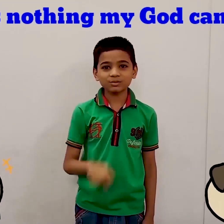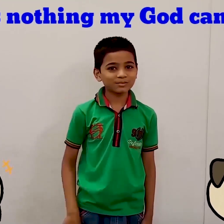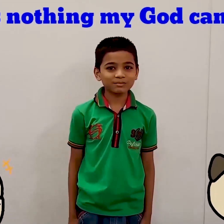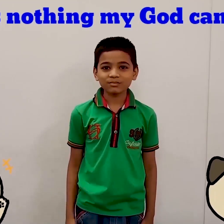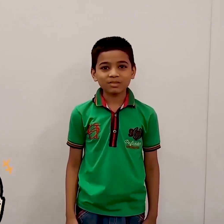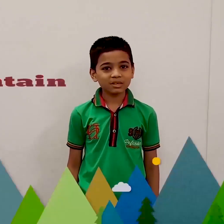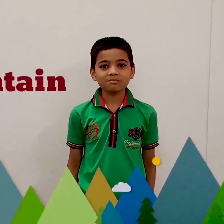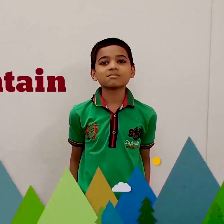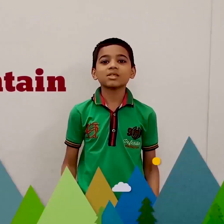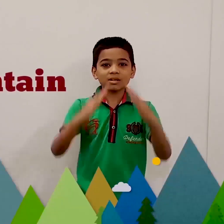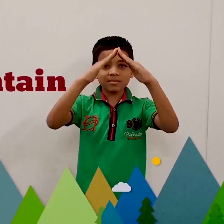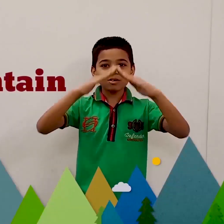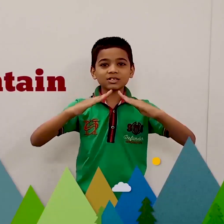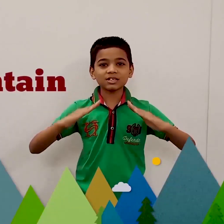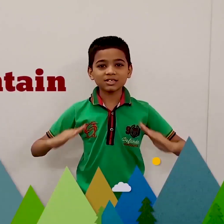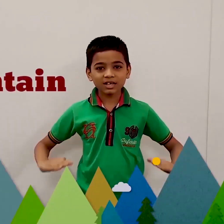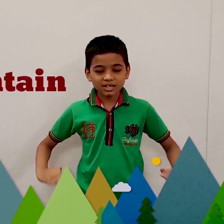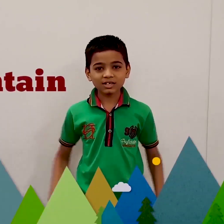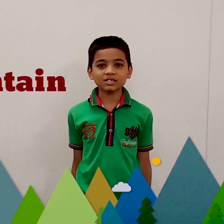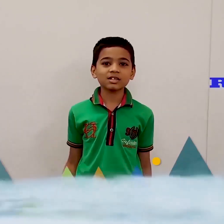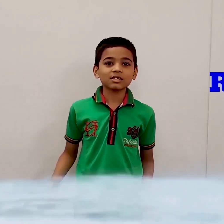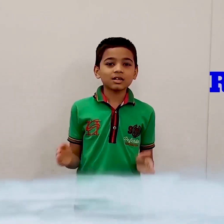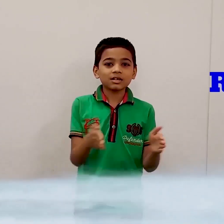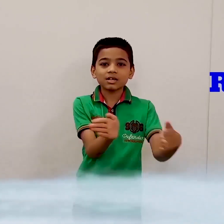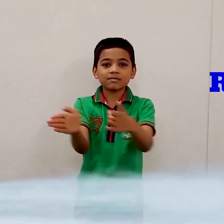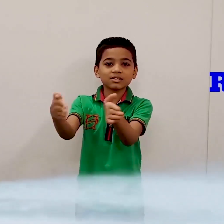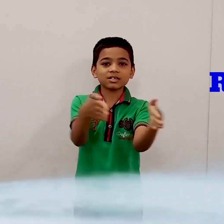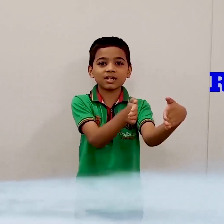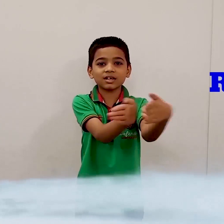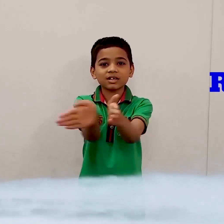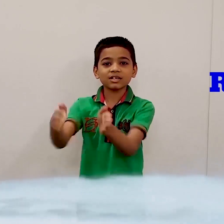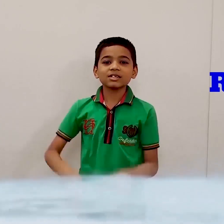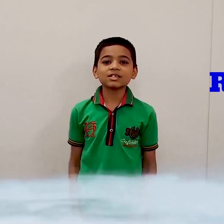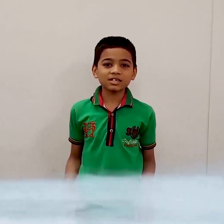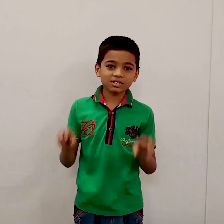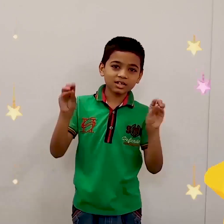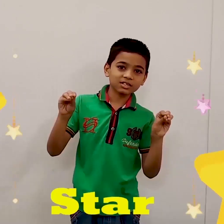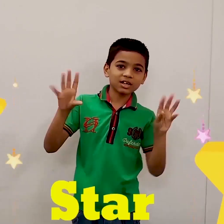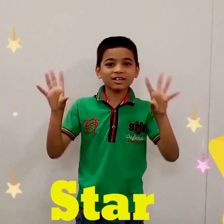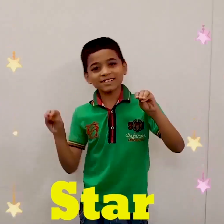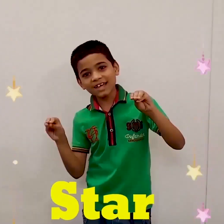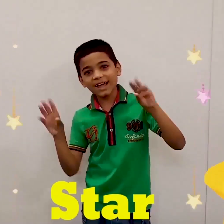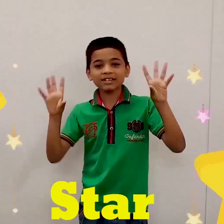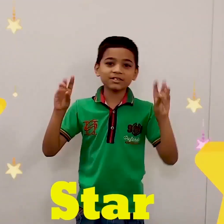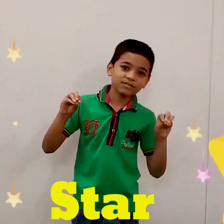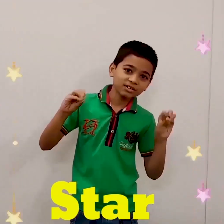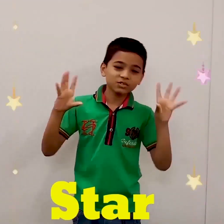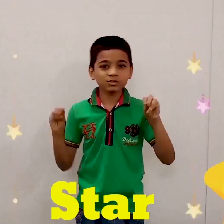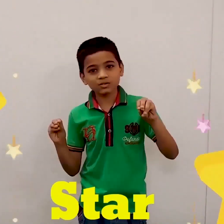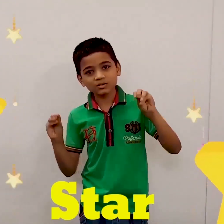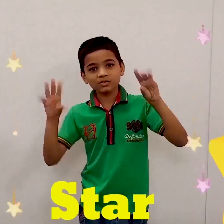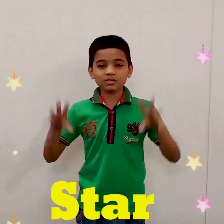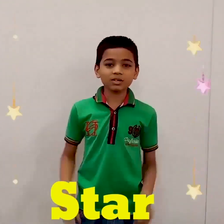do. The mountains are His, the rivers are His, the stars are His